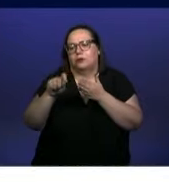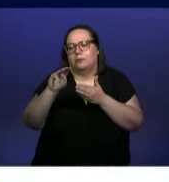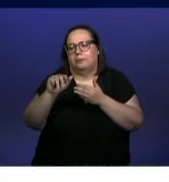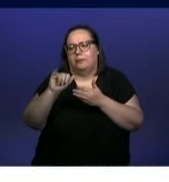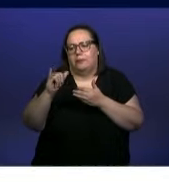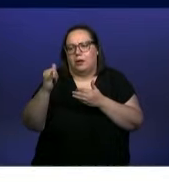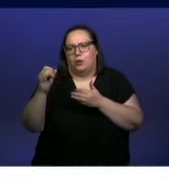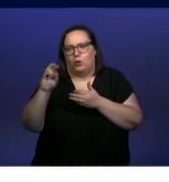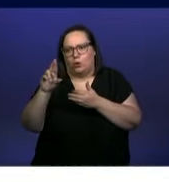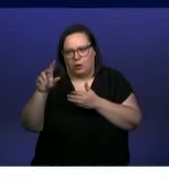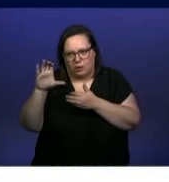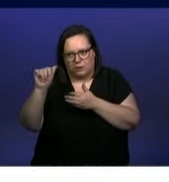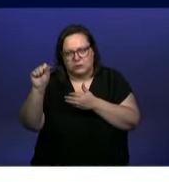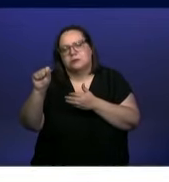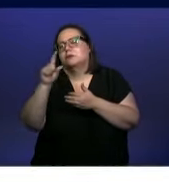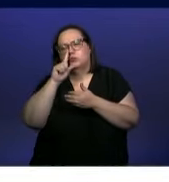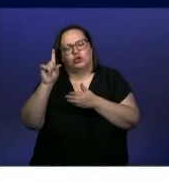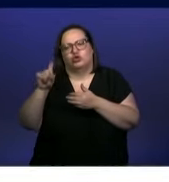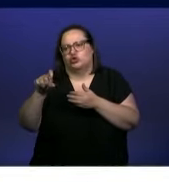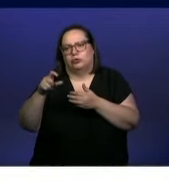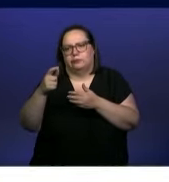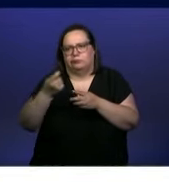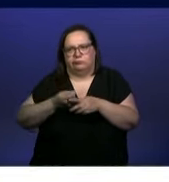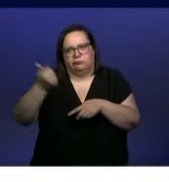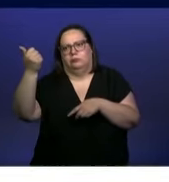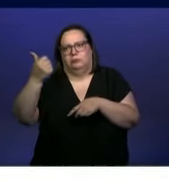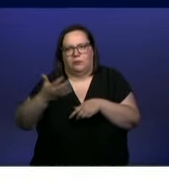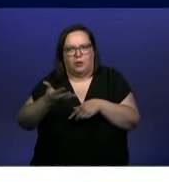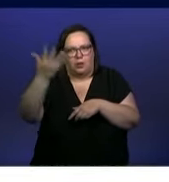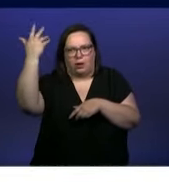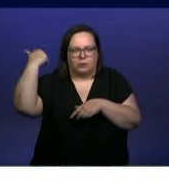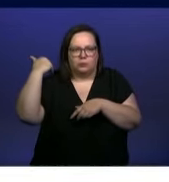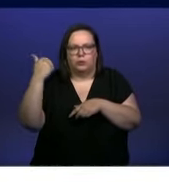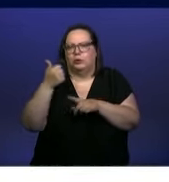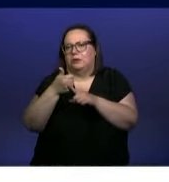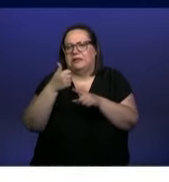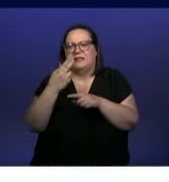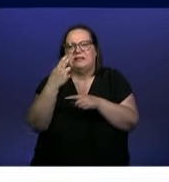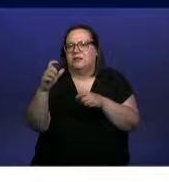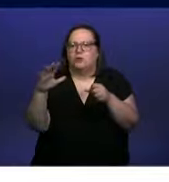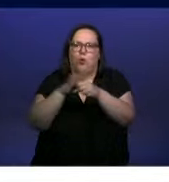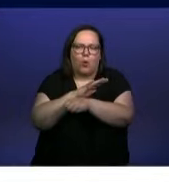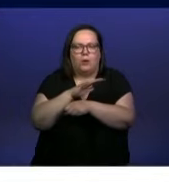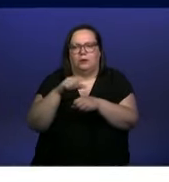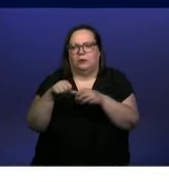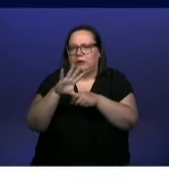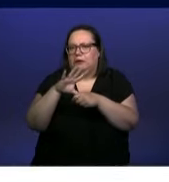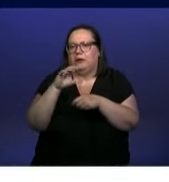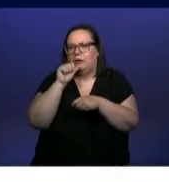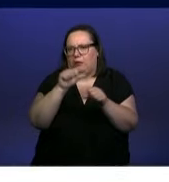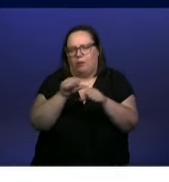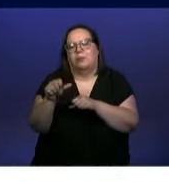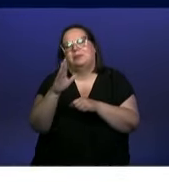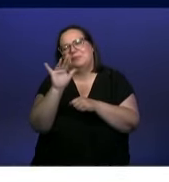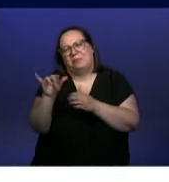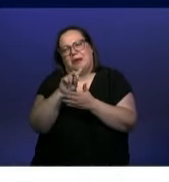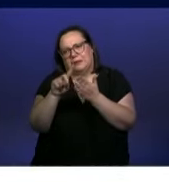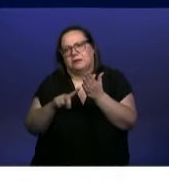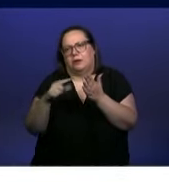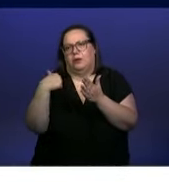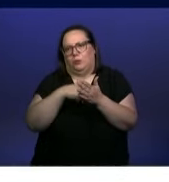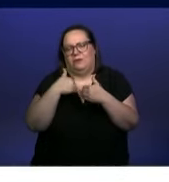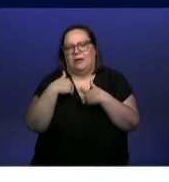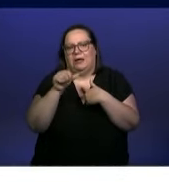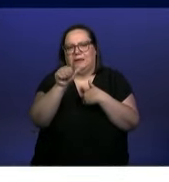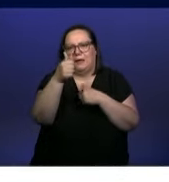who should have been impeached a long time ago, he is wholly incompetent. I think it's actually by design. We've had 10 to 12 million